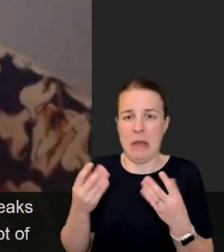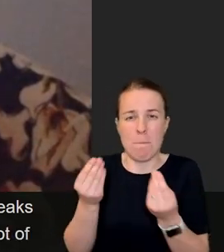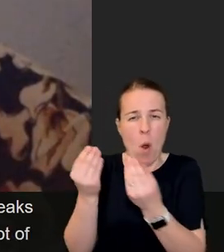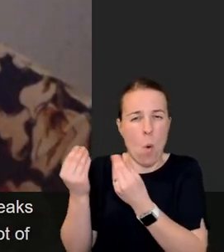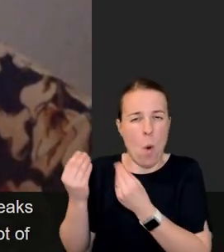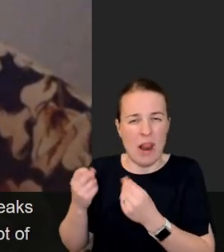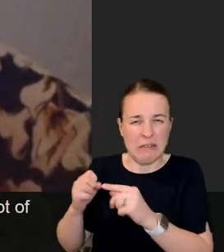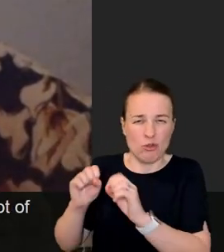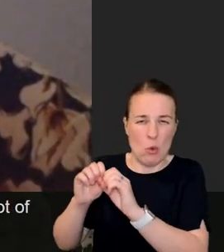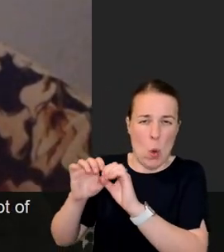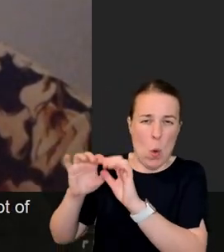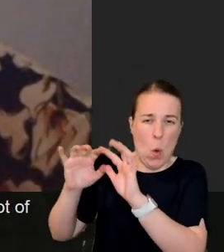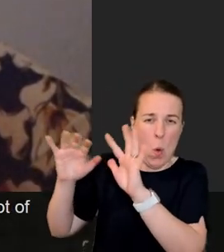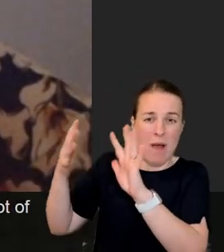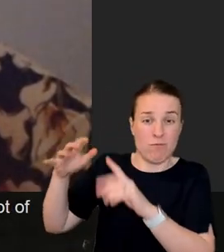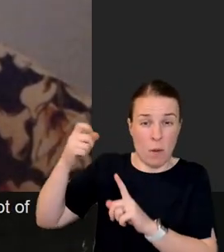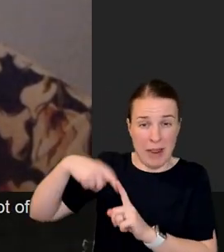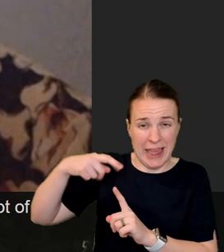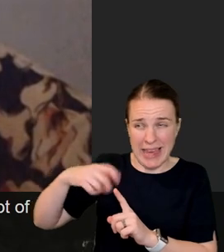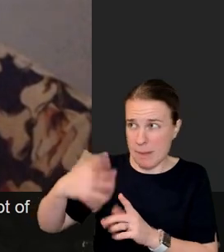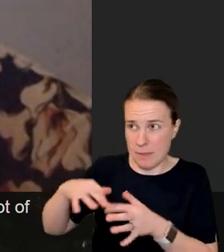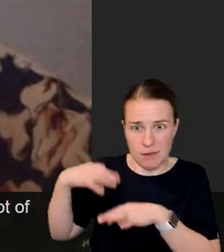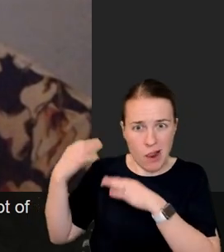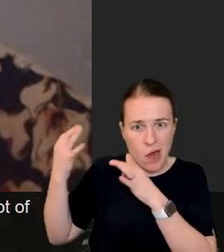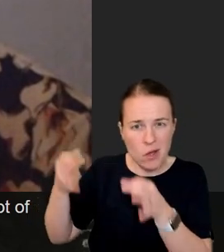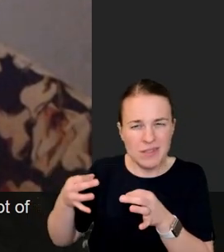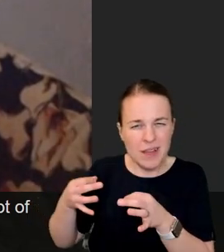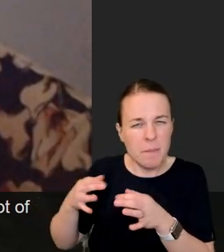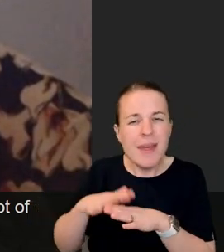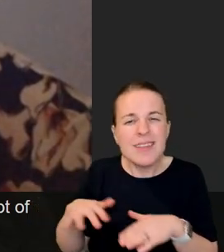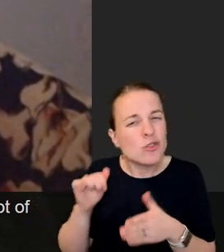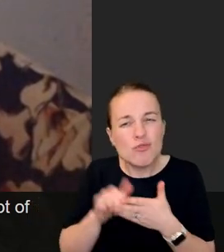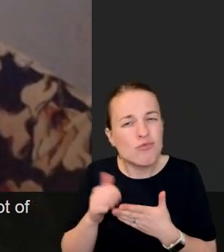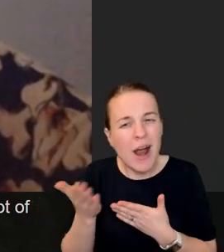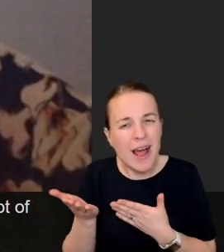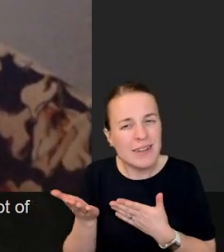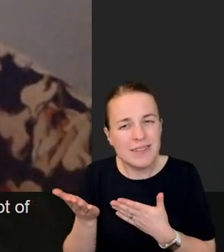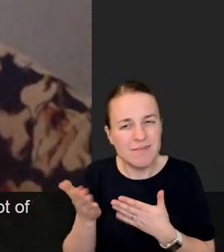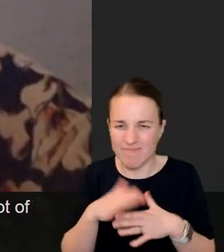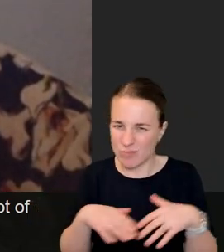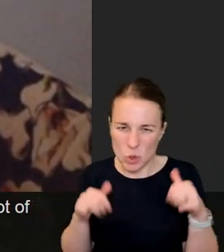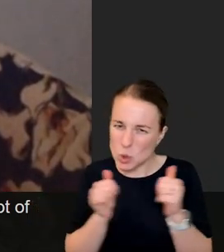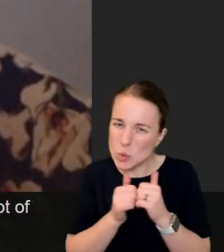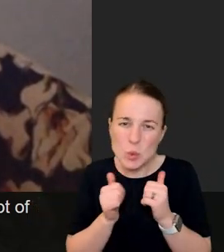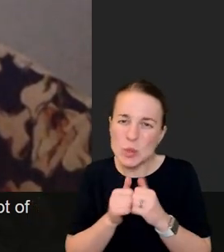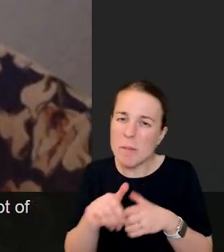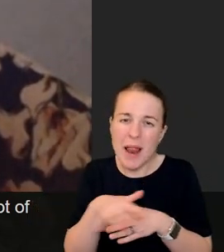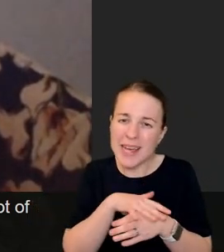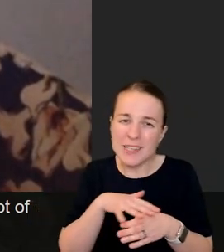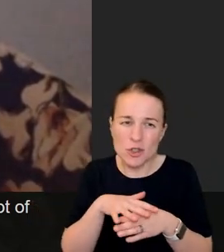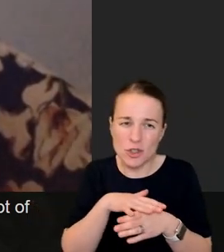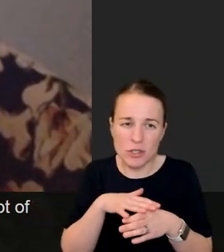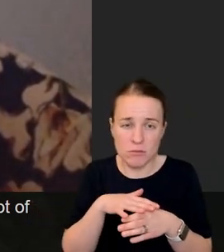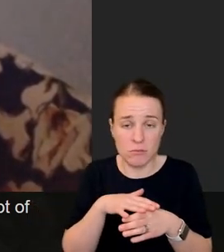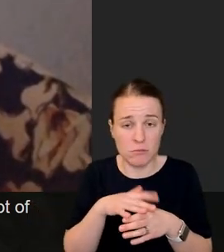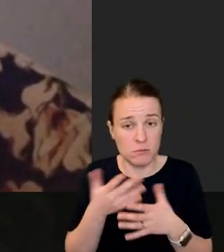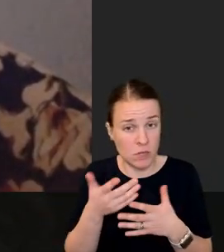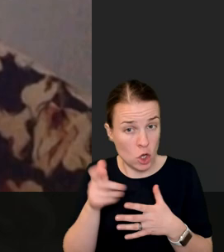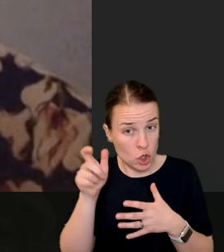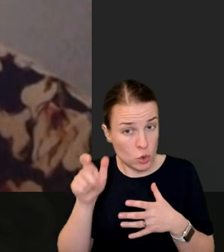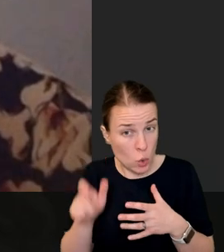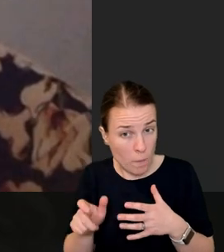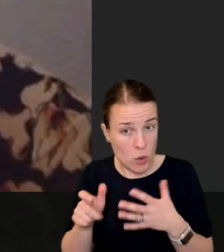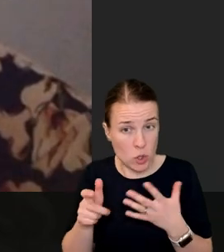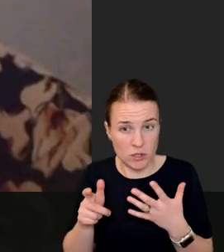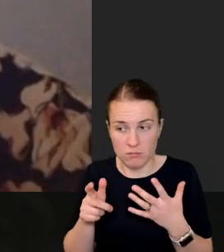like this for a very long time, which is not right. It's an unsuitable condition. With the person going back and forward with